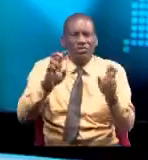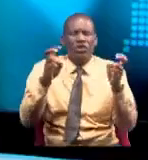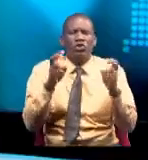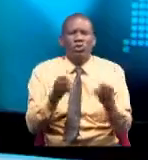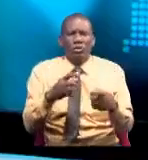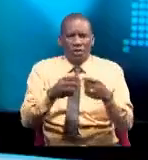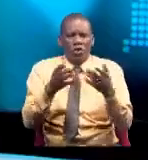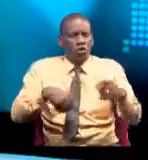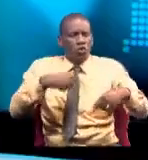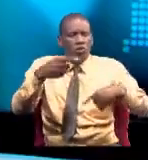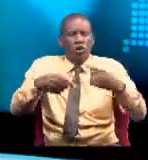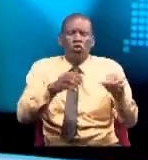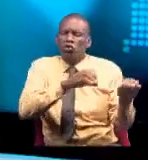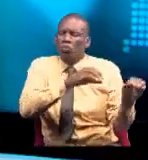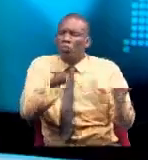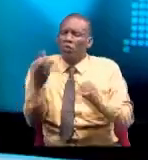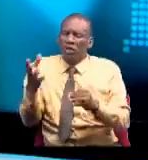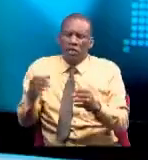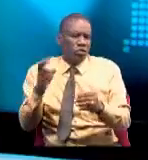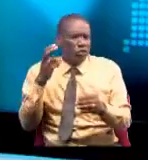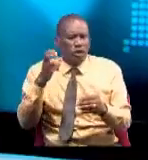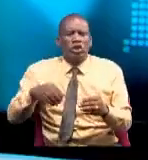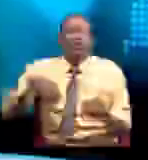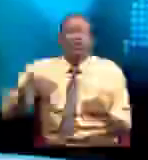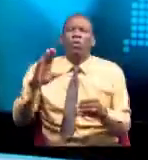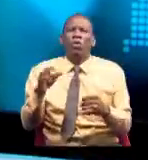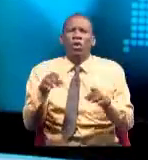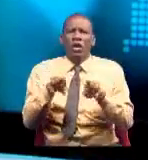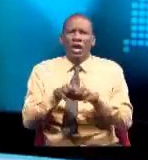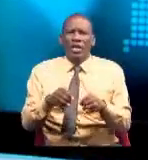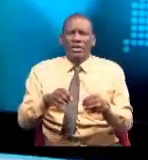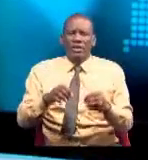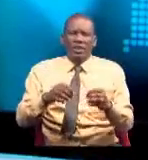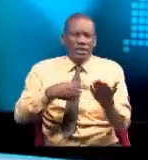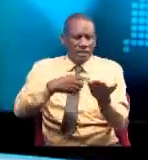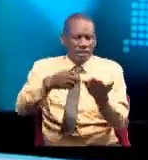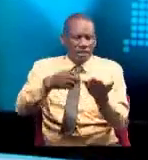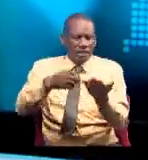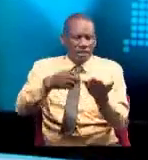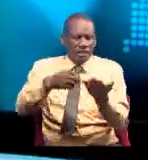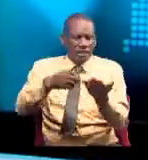matter. But we'll continue crossing over live to hear more as the town hall session continues.